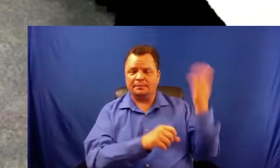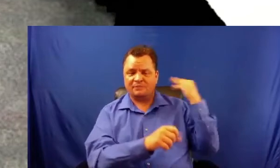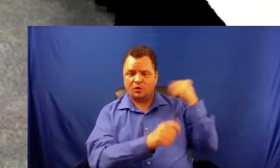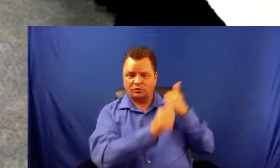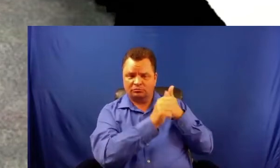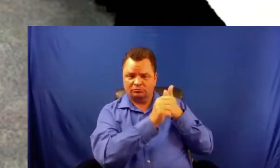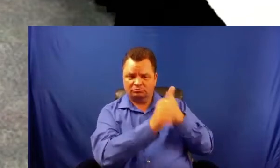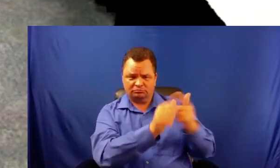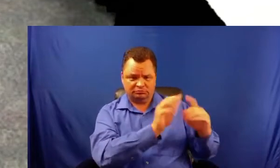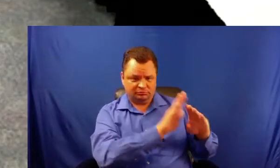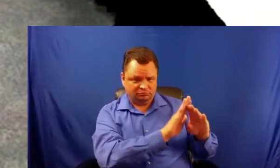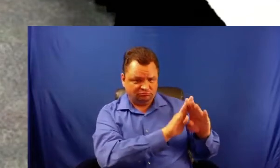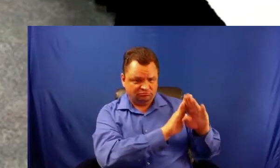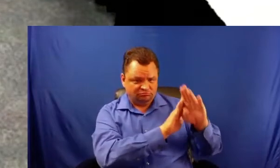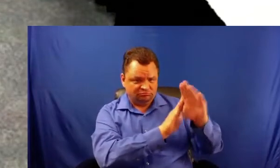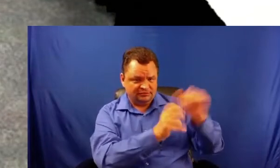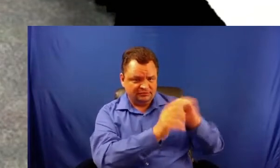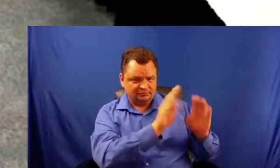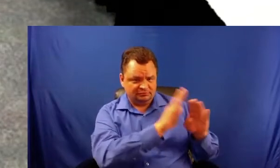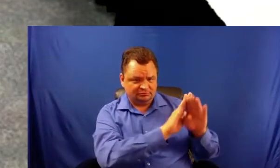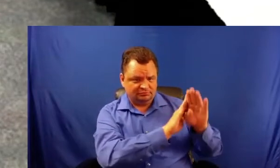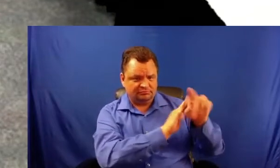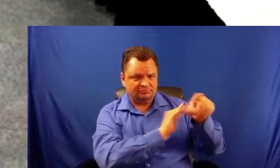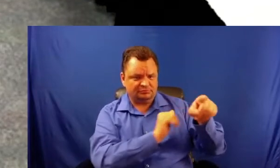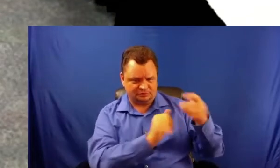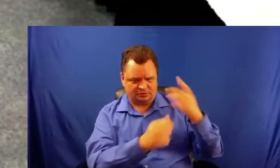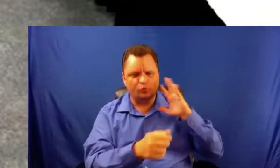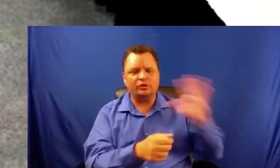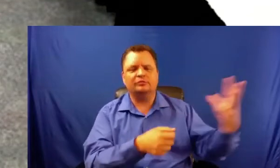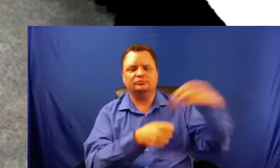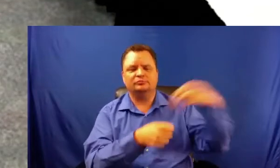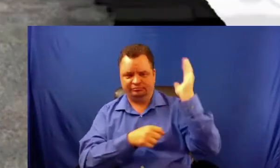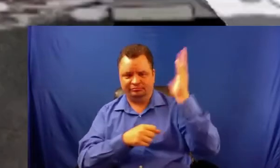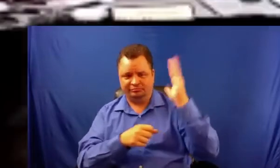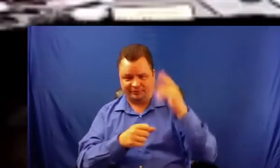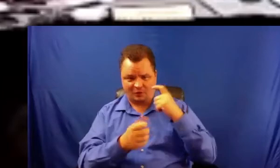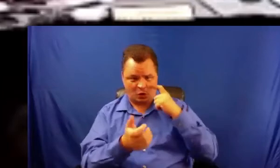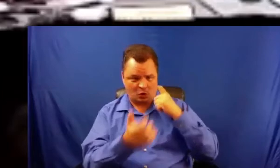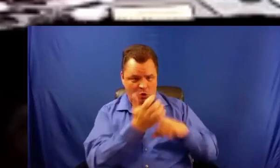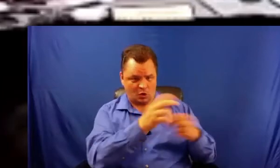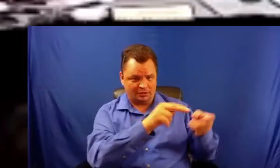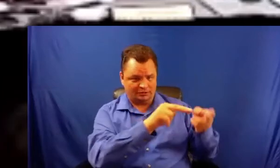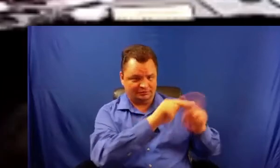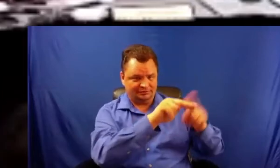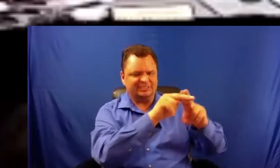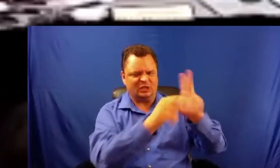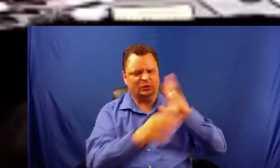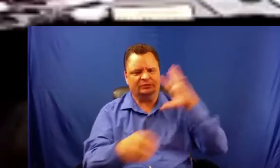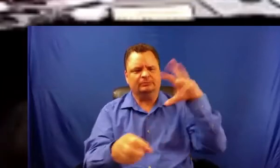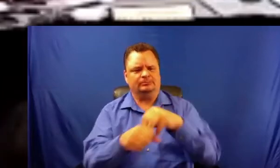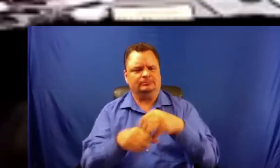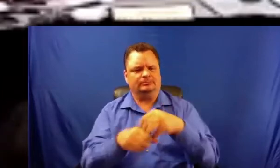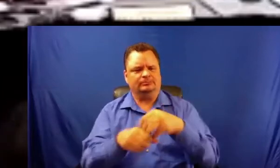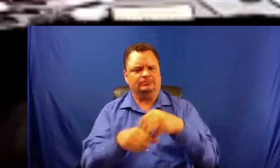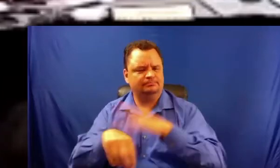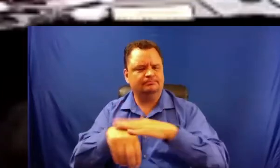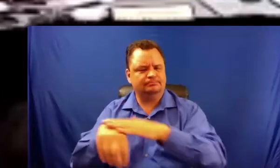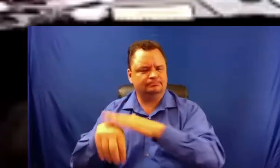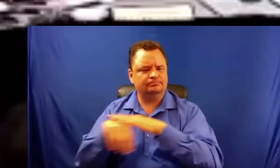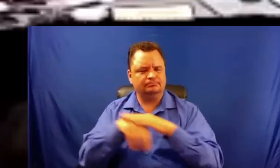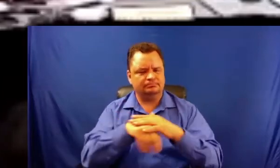want to include it in our briefings as it declines. Absolutely. And we know that the reporting on our fatalities